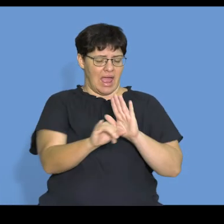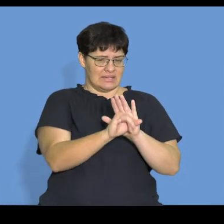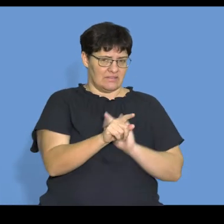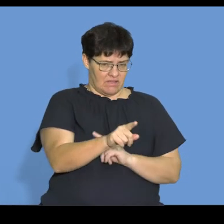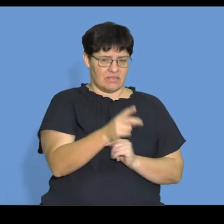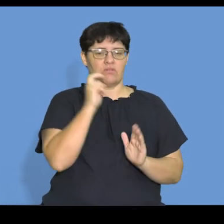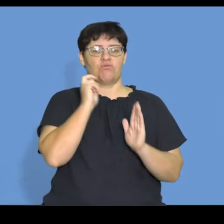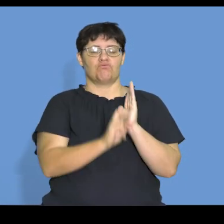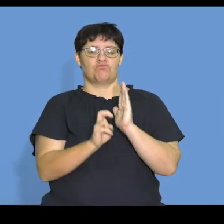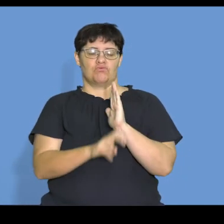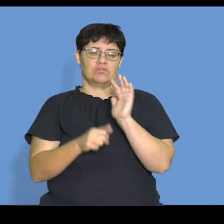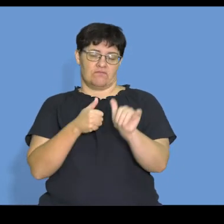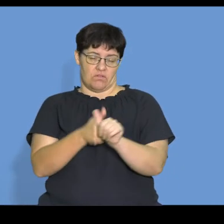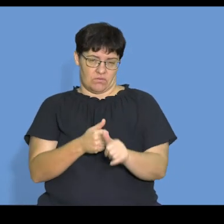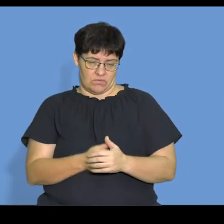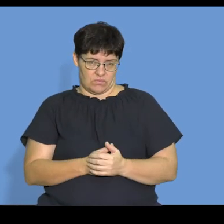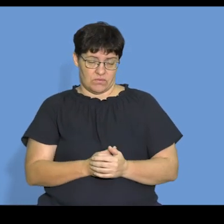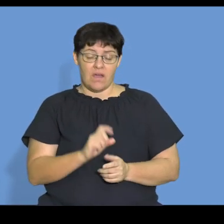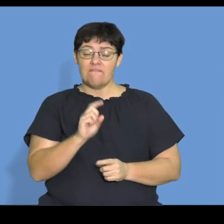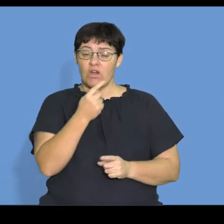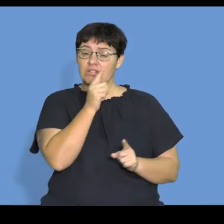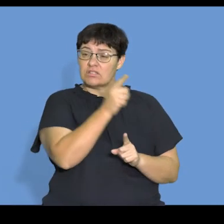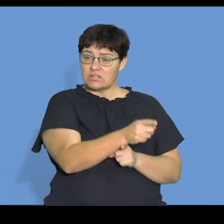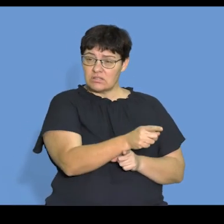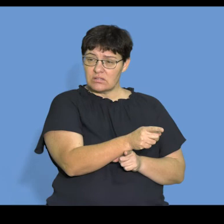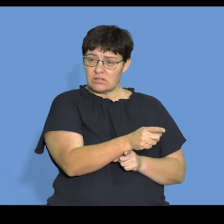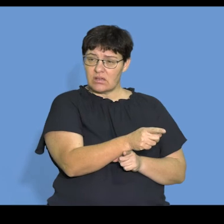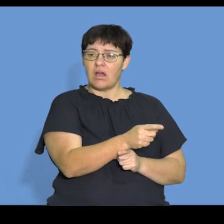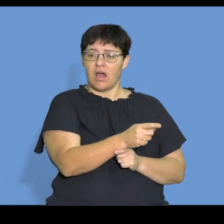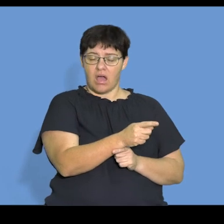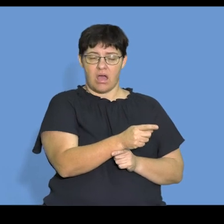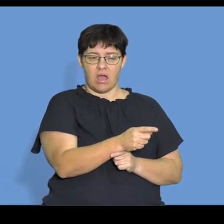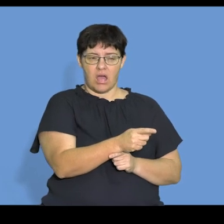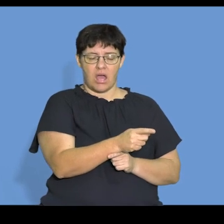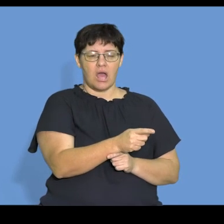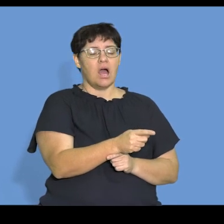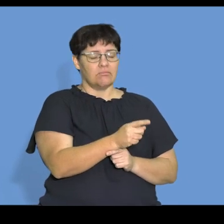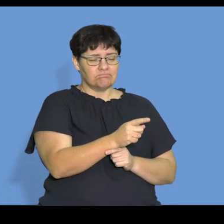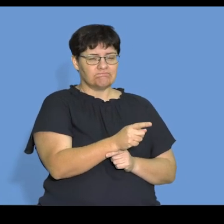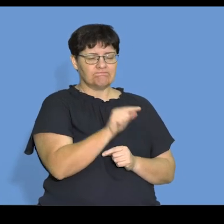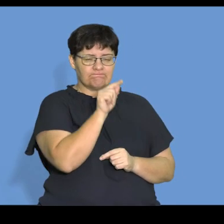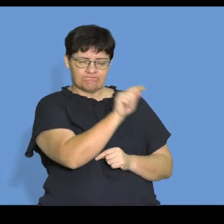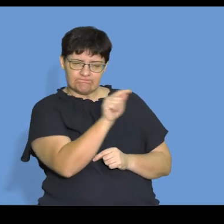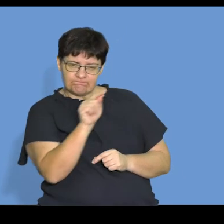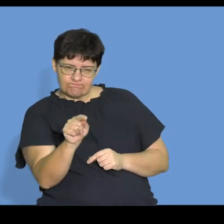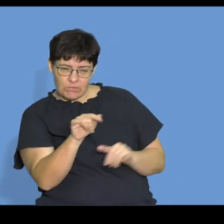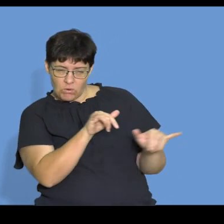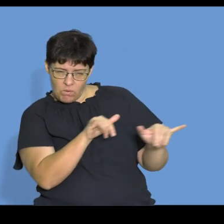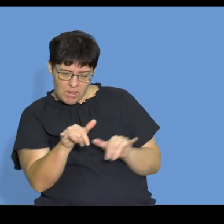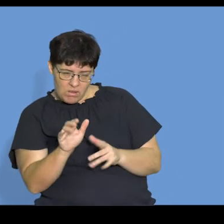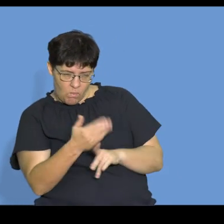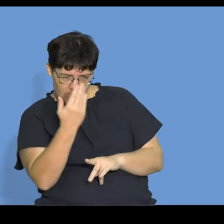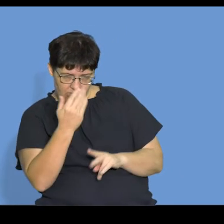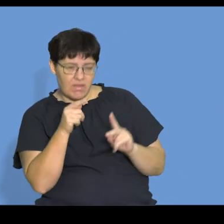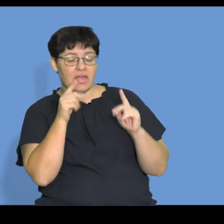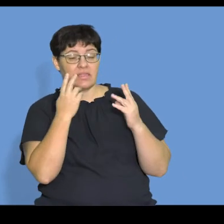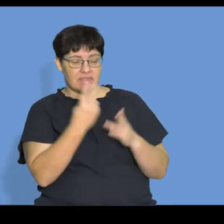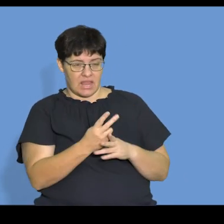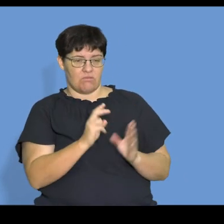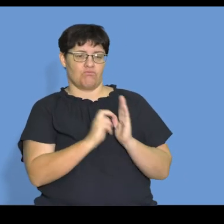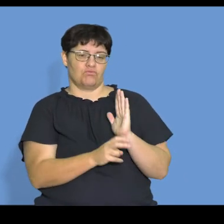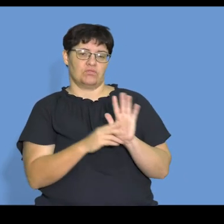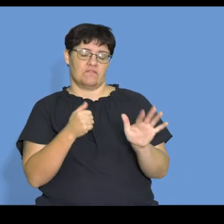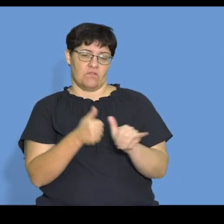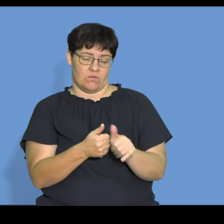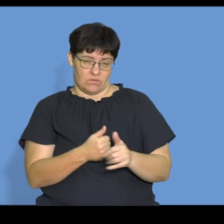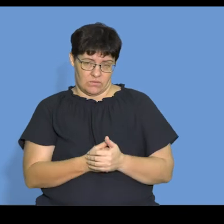the rules, right? So firstly, make sure you take out a common factor if there is a common factor to be taken out, and then apply the rules.